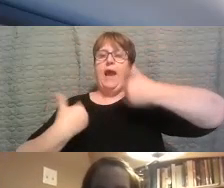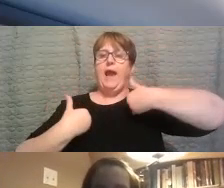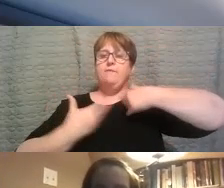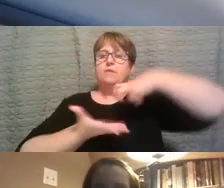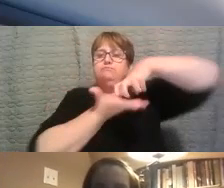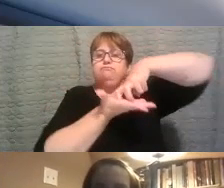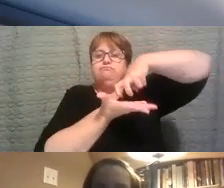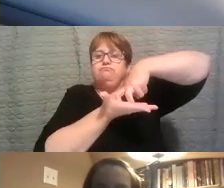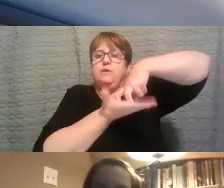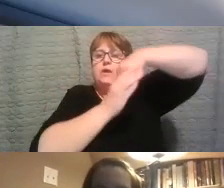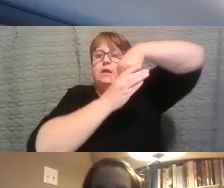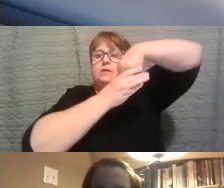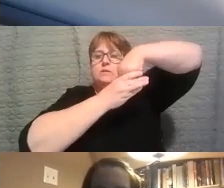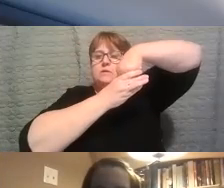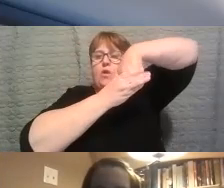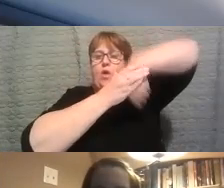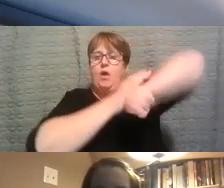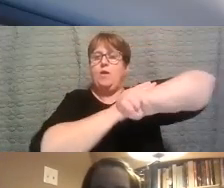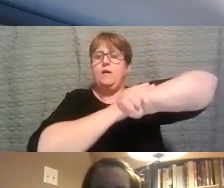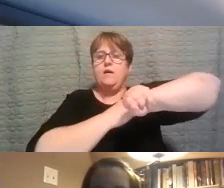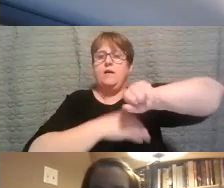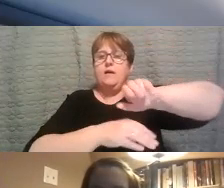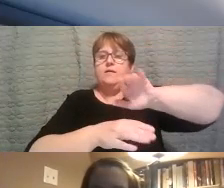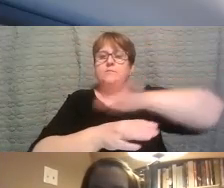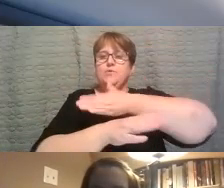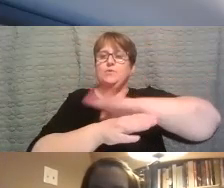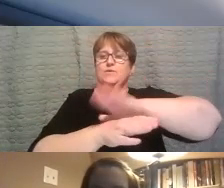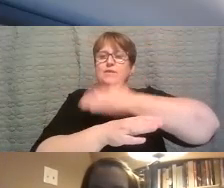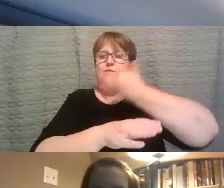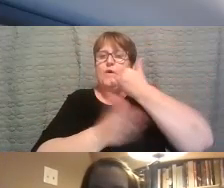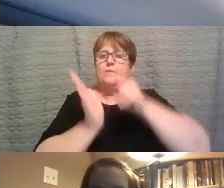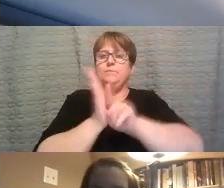in the floor, but it's optional, so we don't push for the,